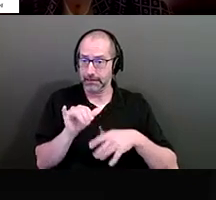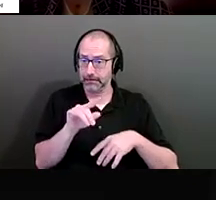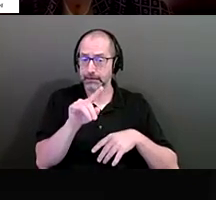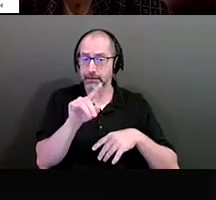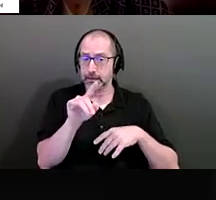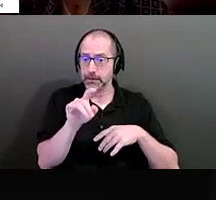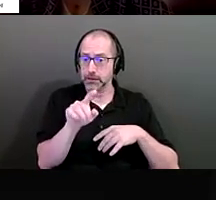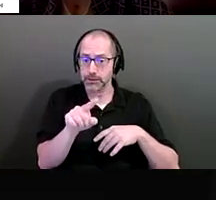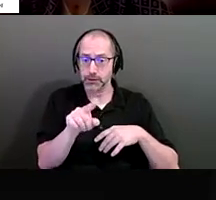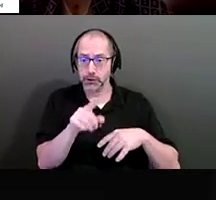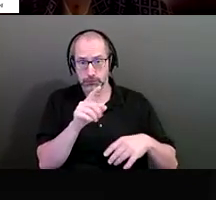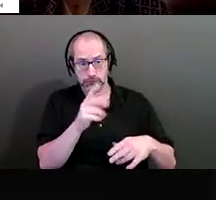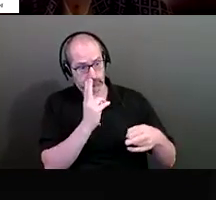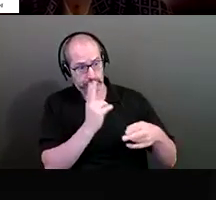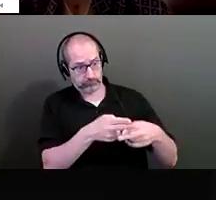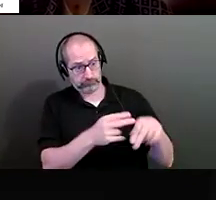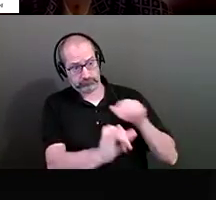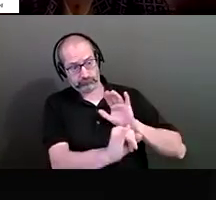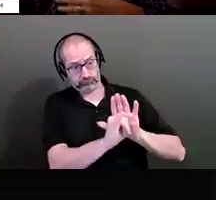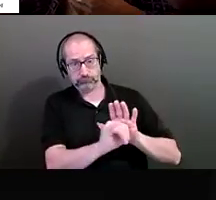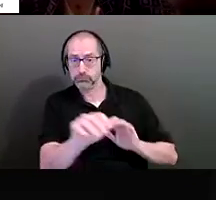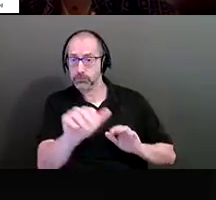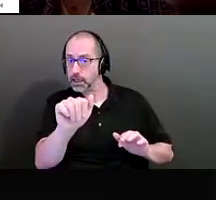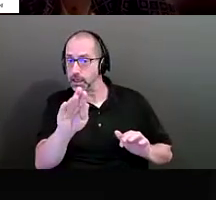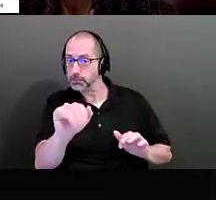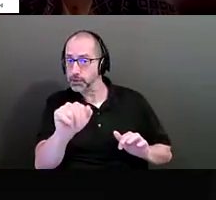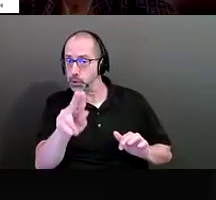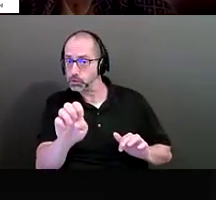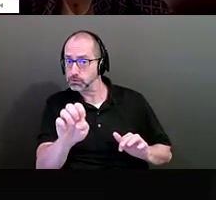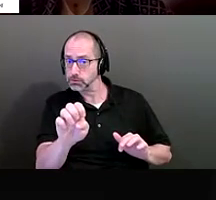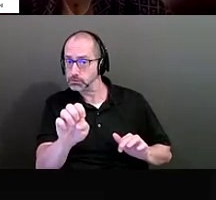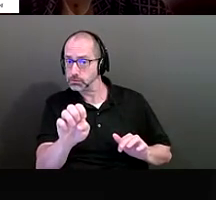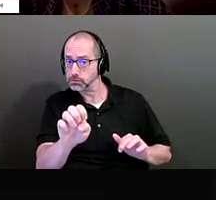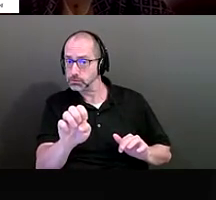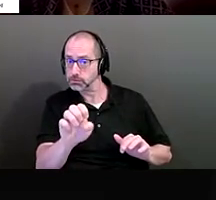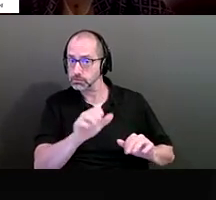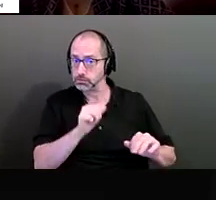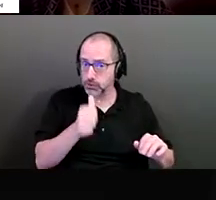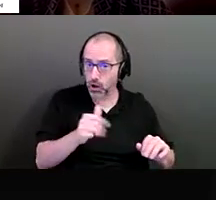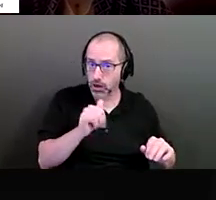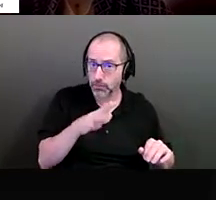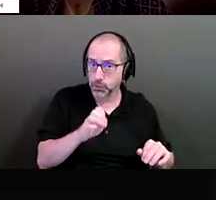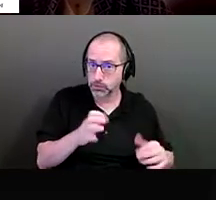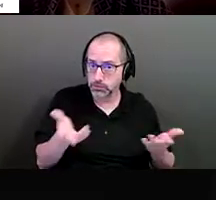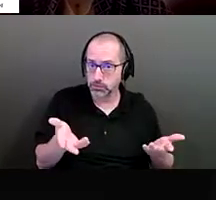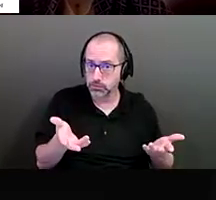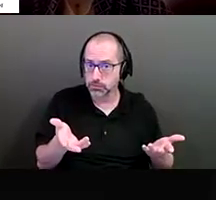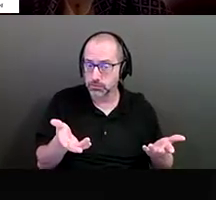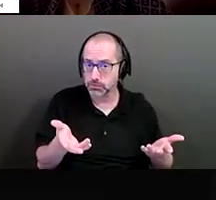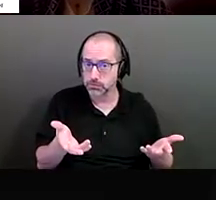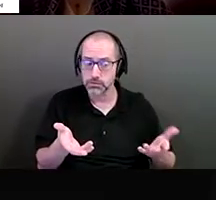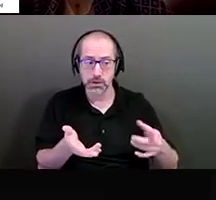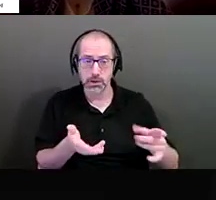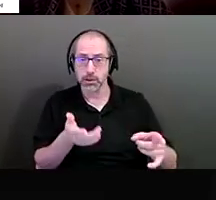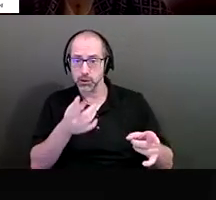be named abuse or whether it should be considered abuse. And so when we think about